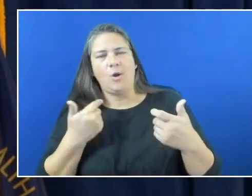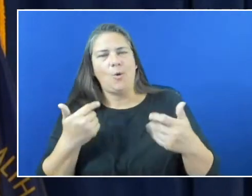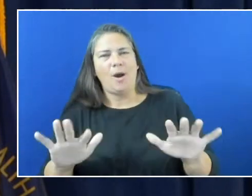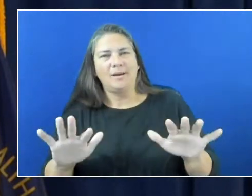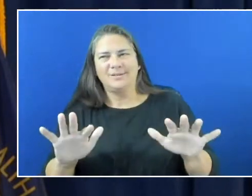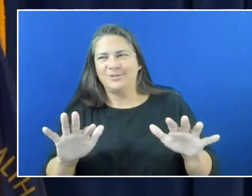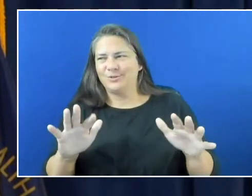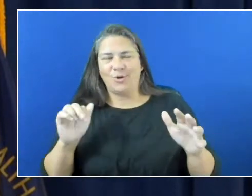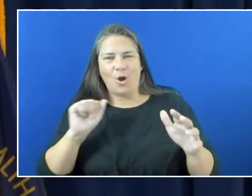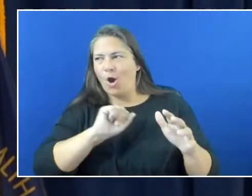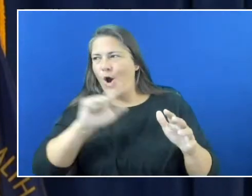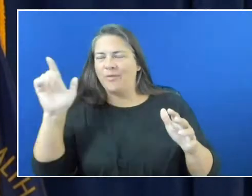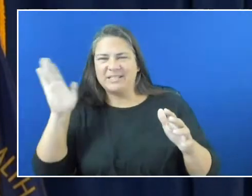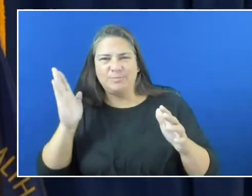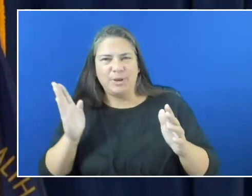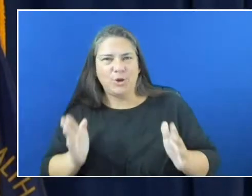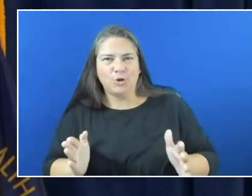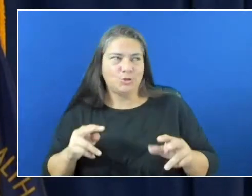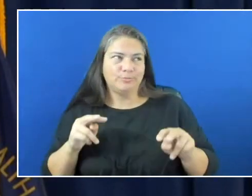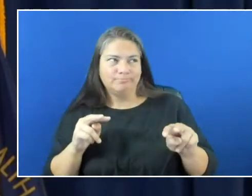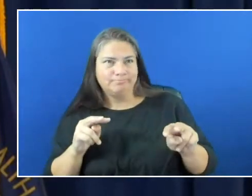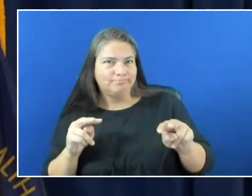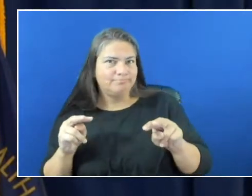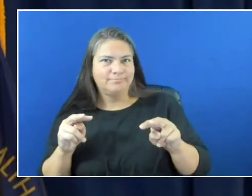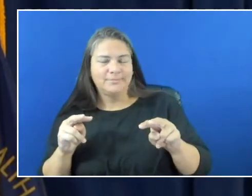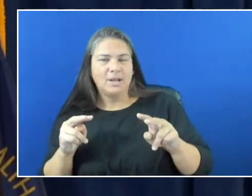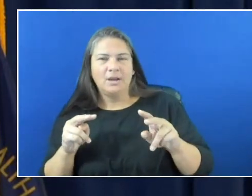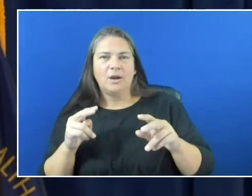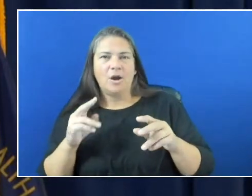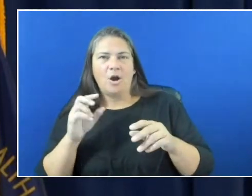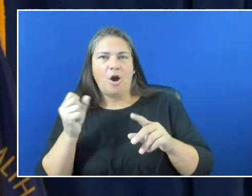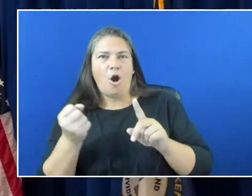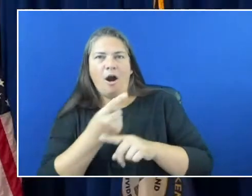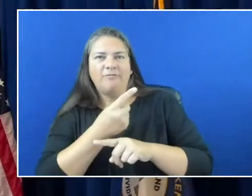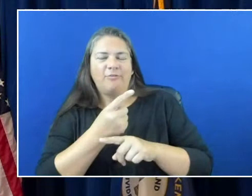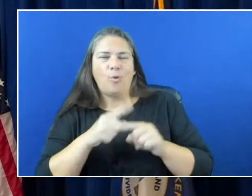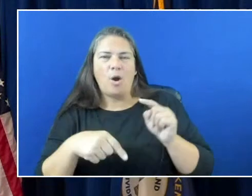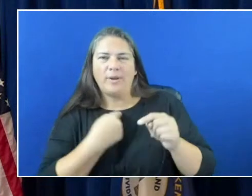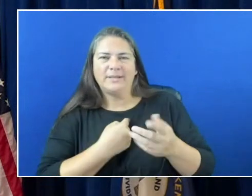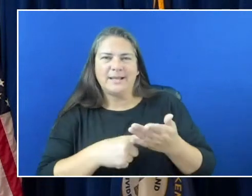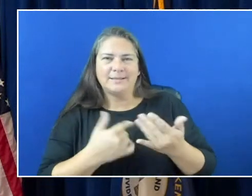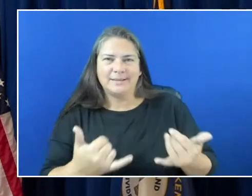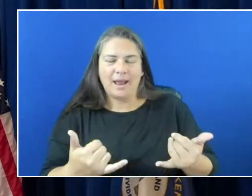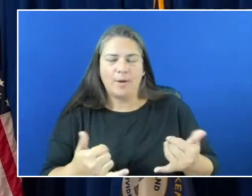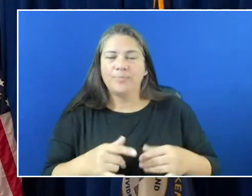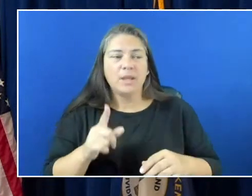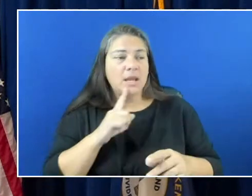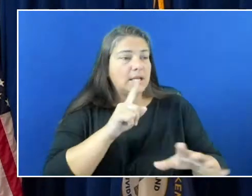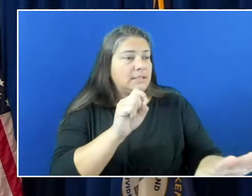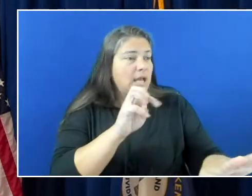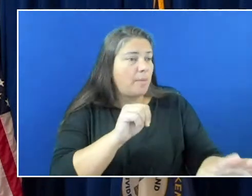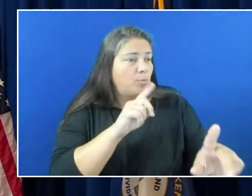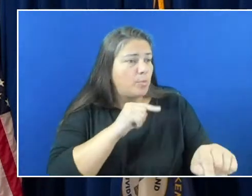to all off-topic questions. Tom.